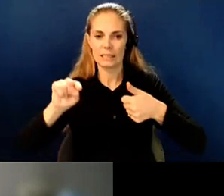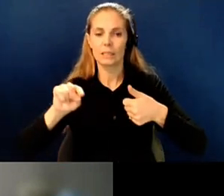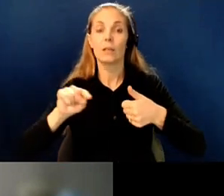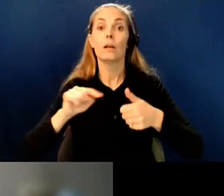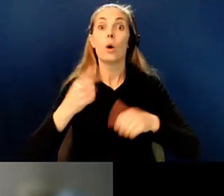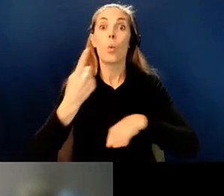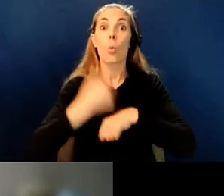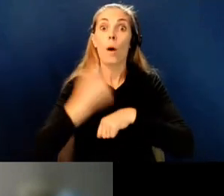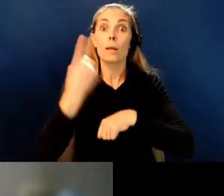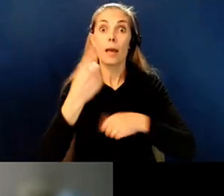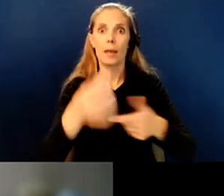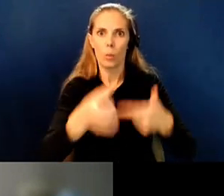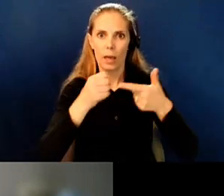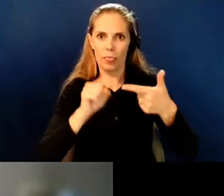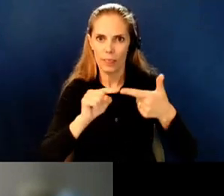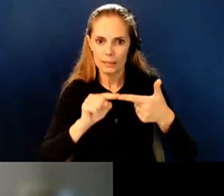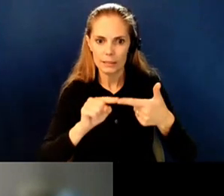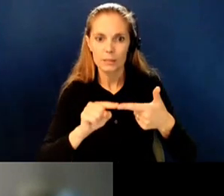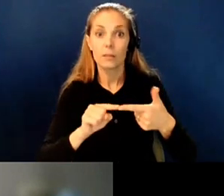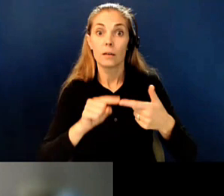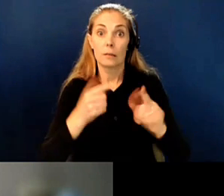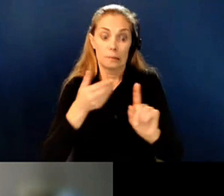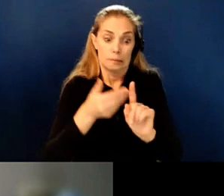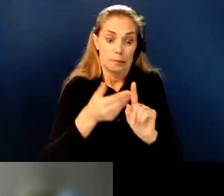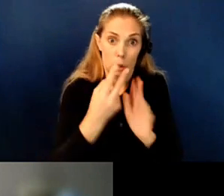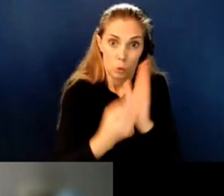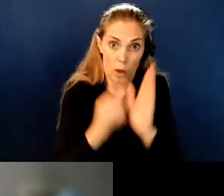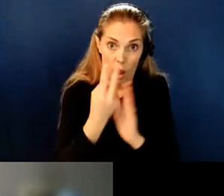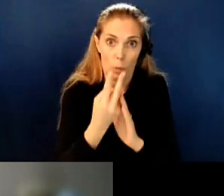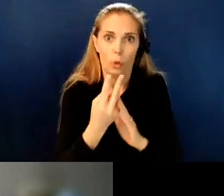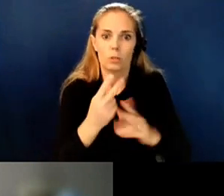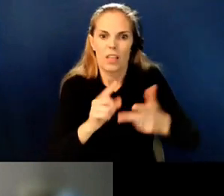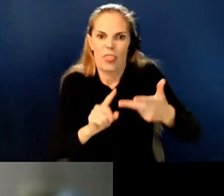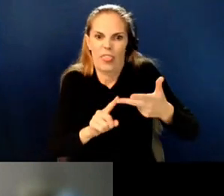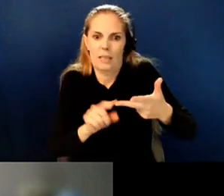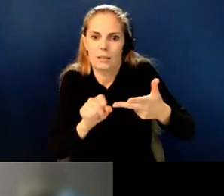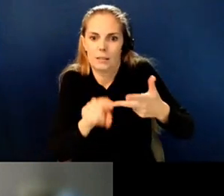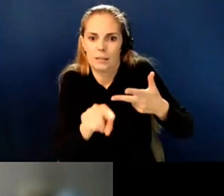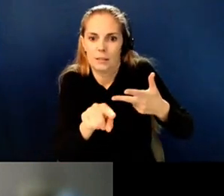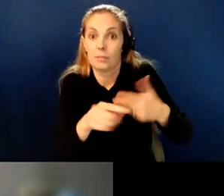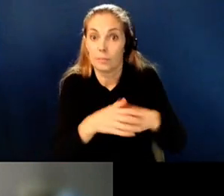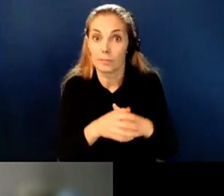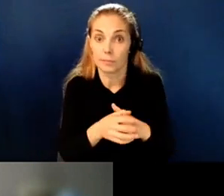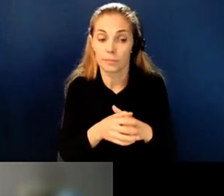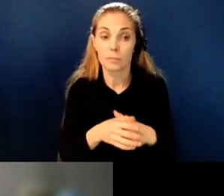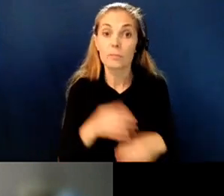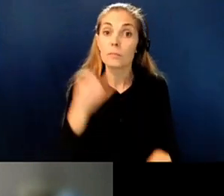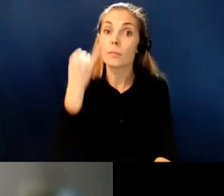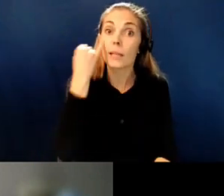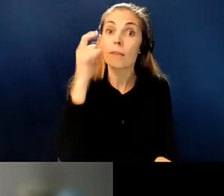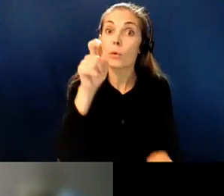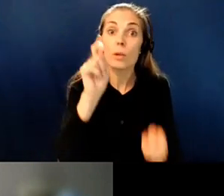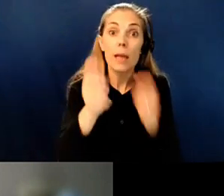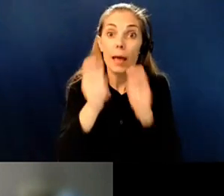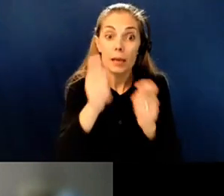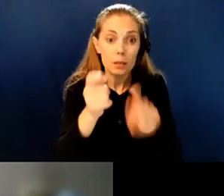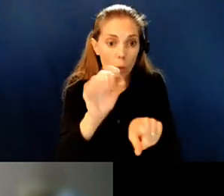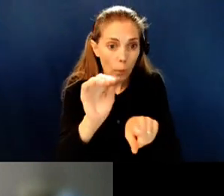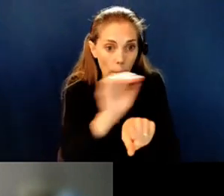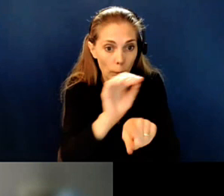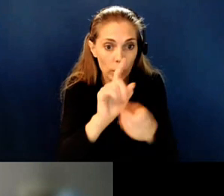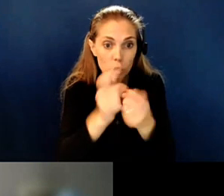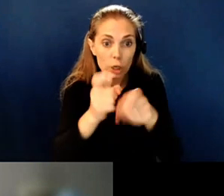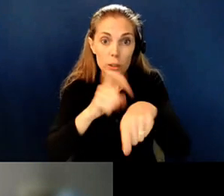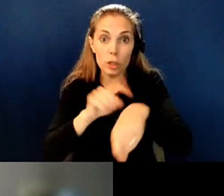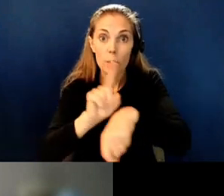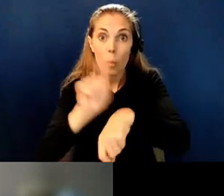it. If you wanted to edit it, really simple. We just have to choose one of them. Let's just say you want to change the time to 1 o'clock, save it. All of